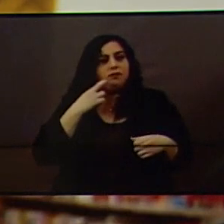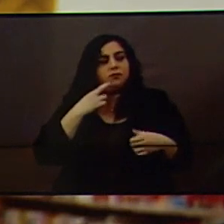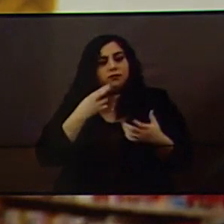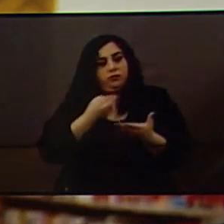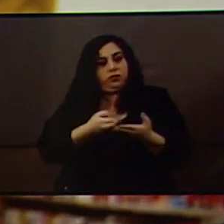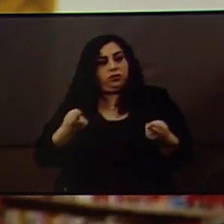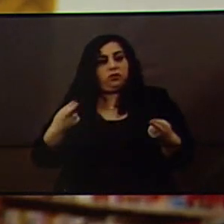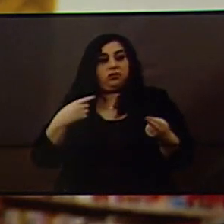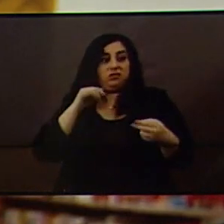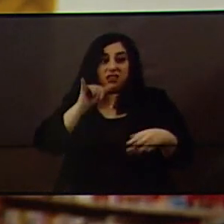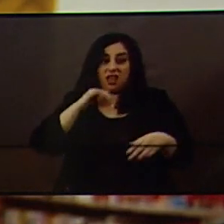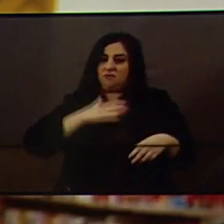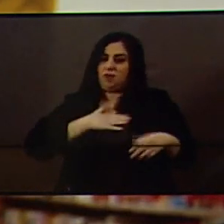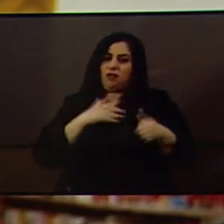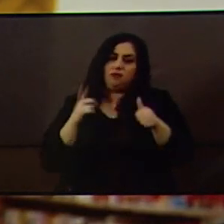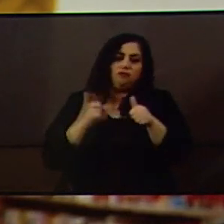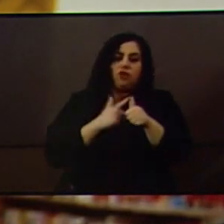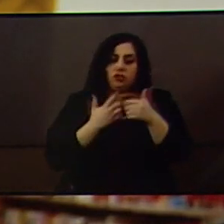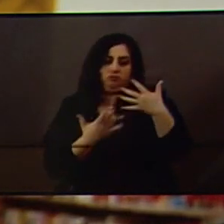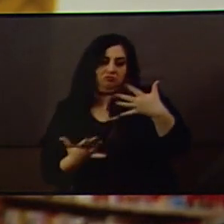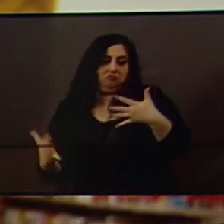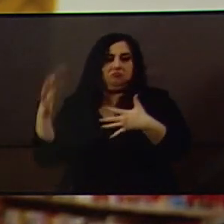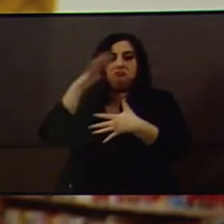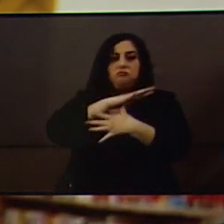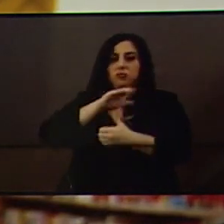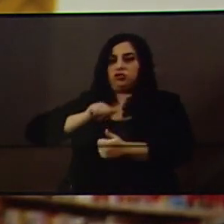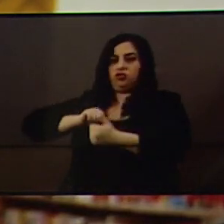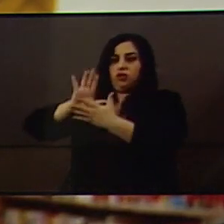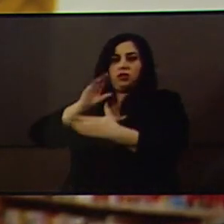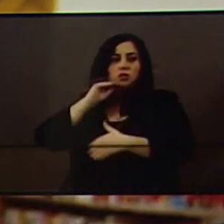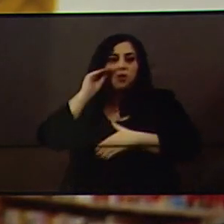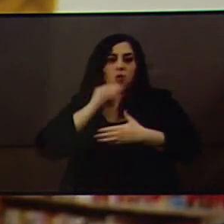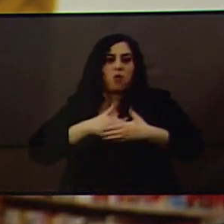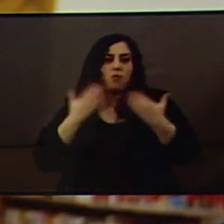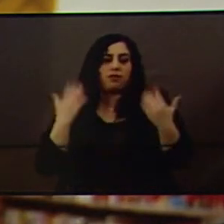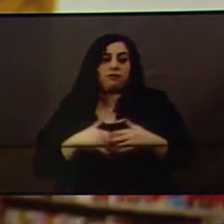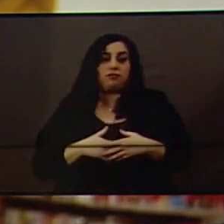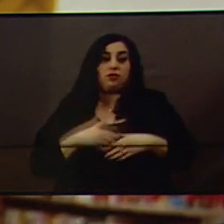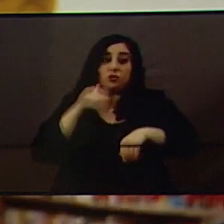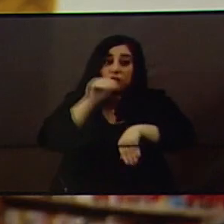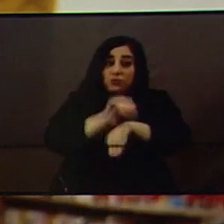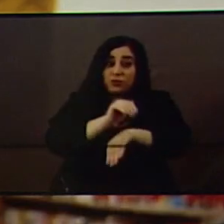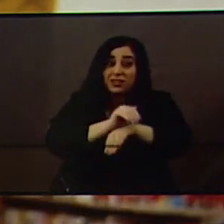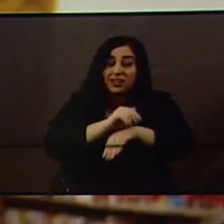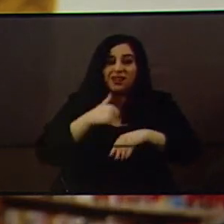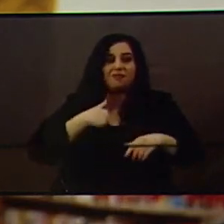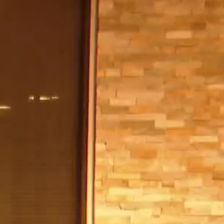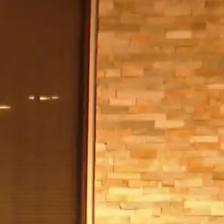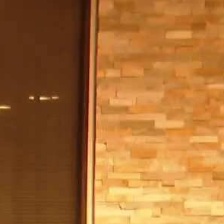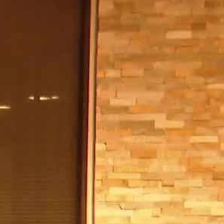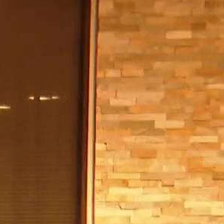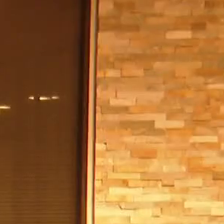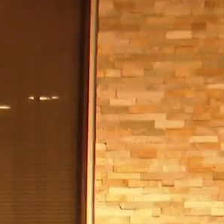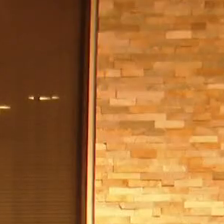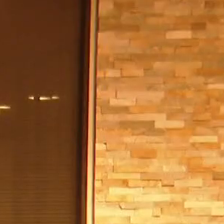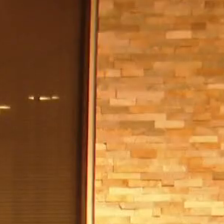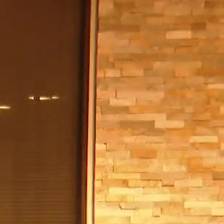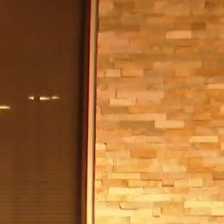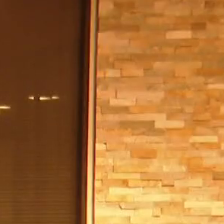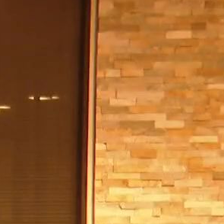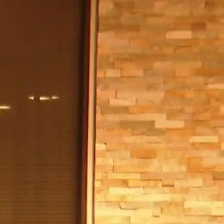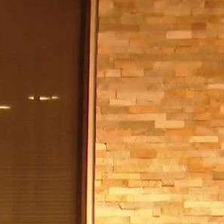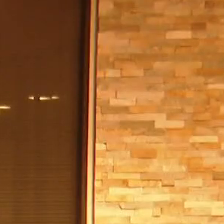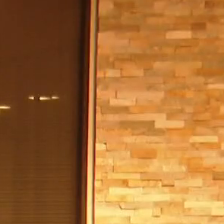inaugural State of the City Address. News 8's Richard Allen joins us now with the big takeaways. Richard. And Mayor Gloria delivered his address from San